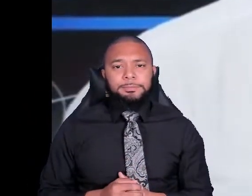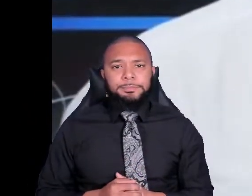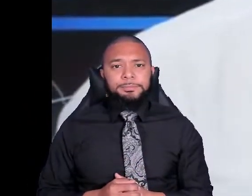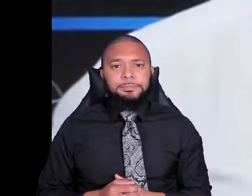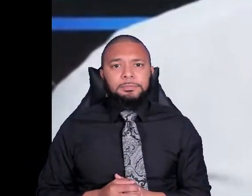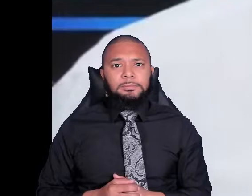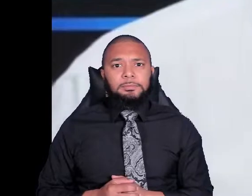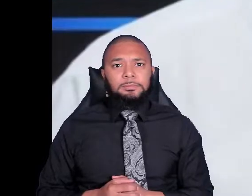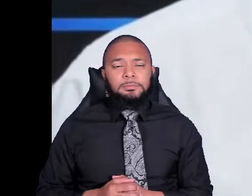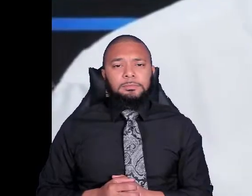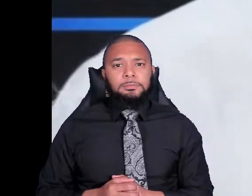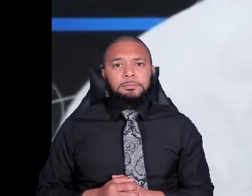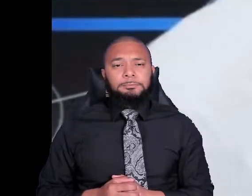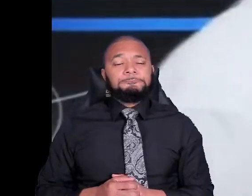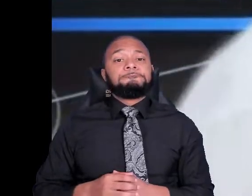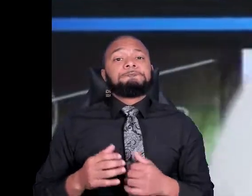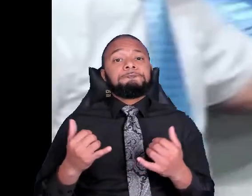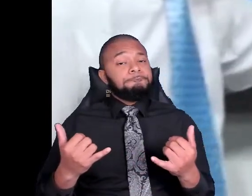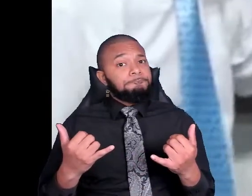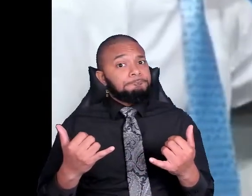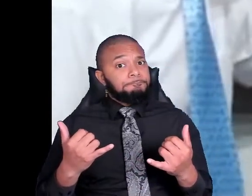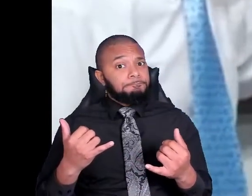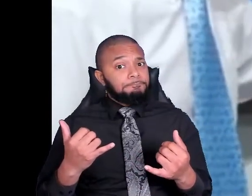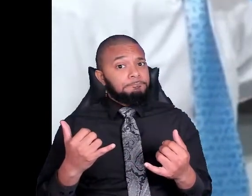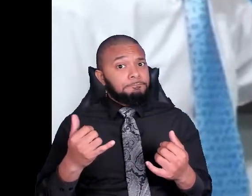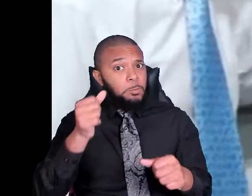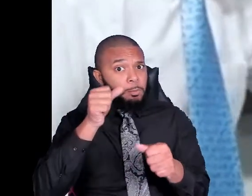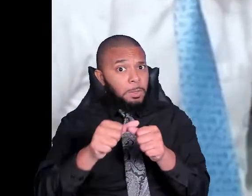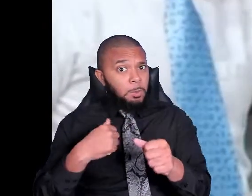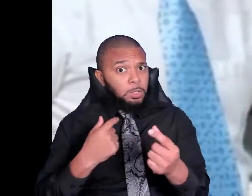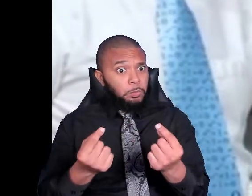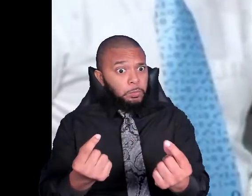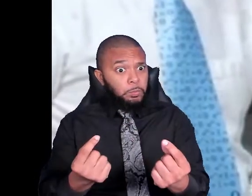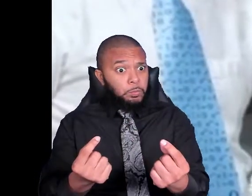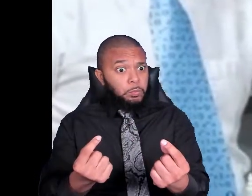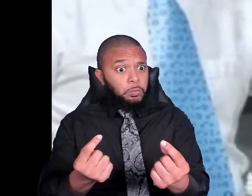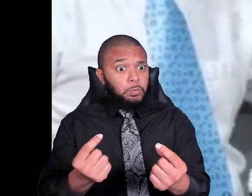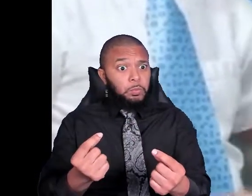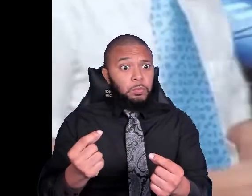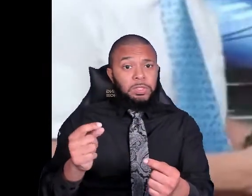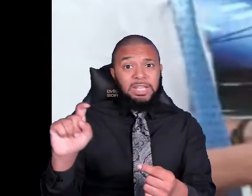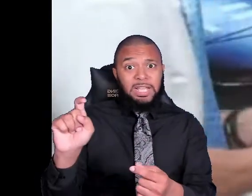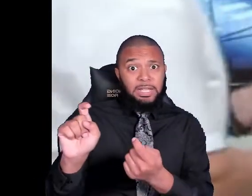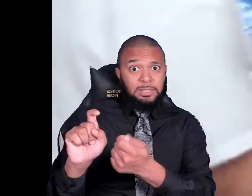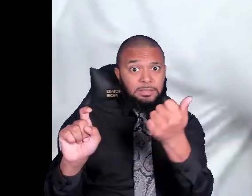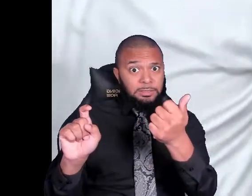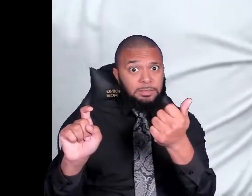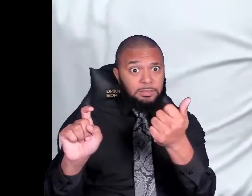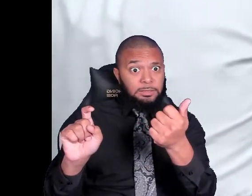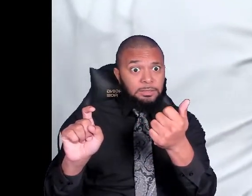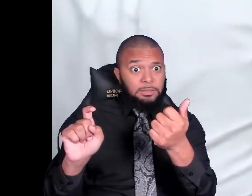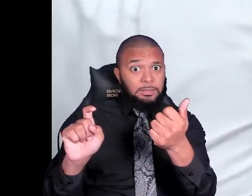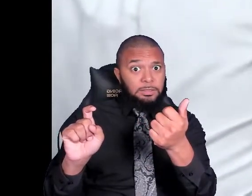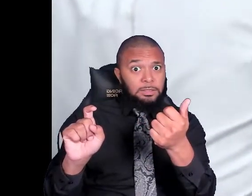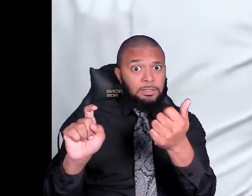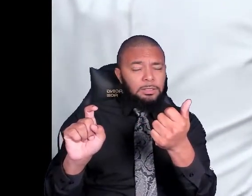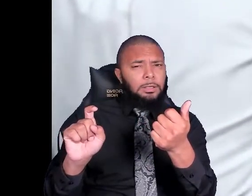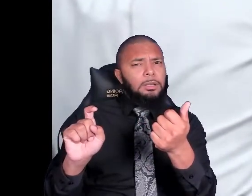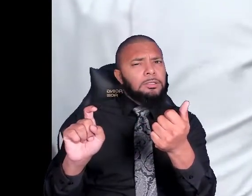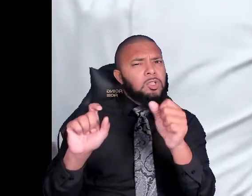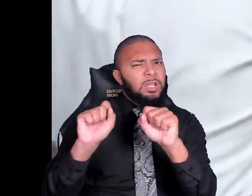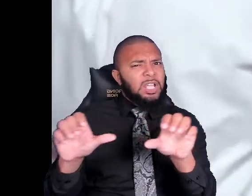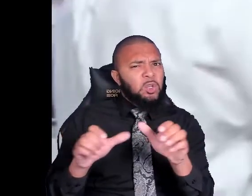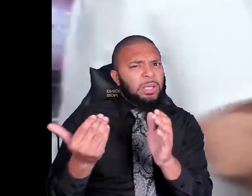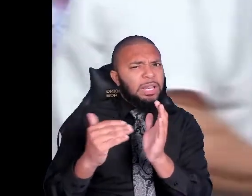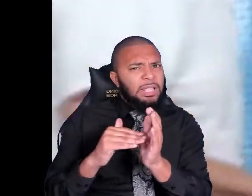Now, think about what I did. I eliminated x so that I could find y. Well, I'm just going to come back